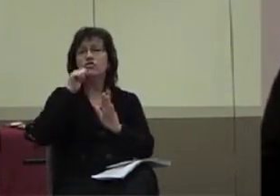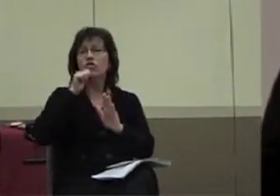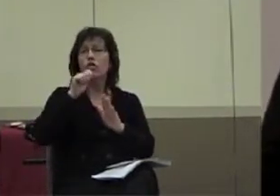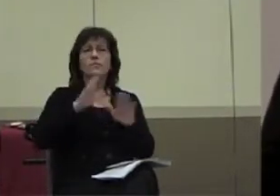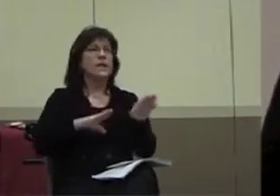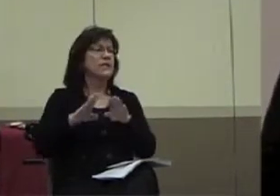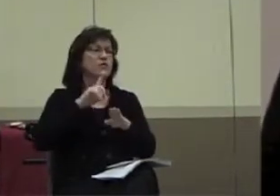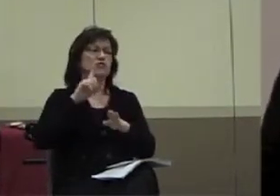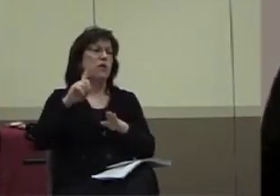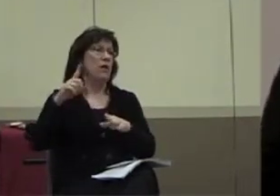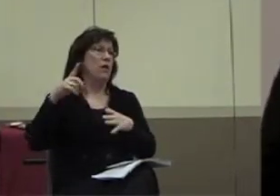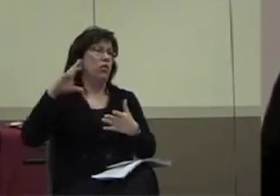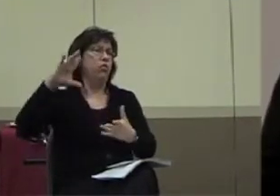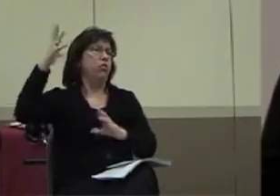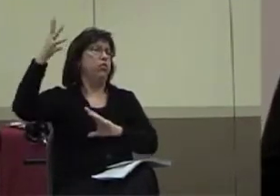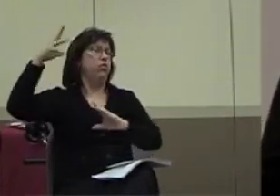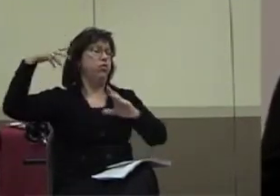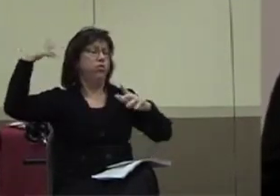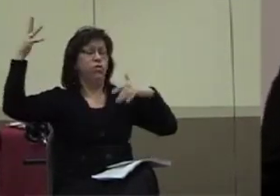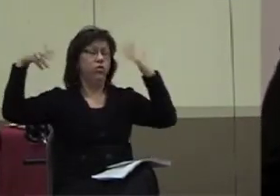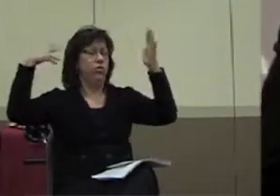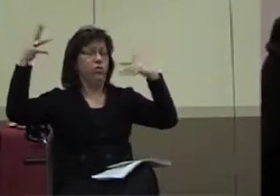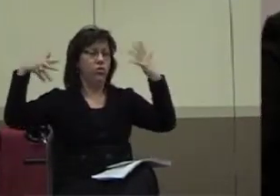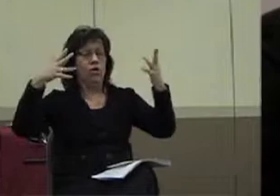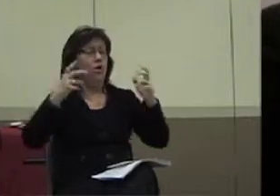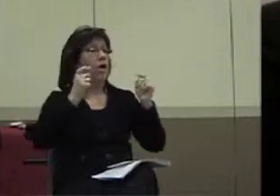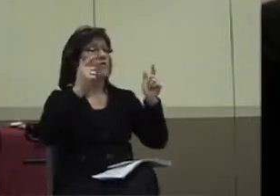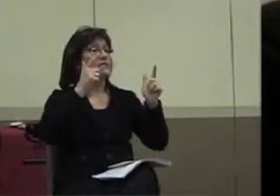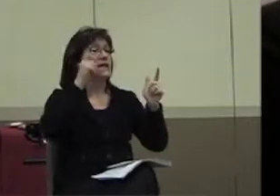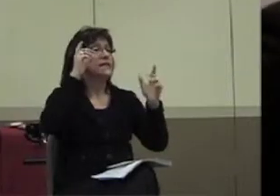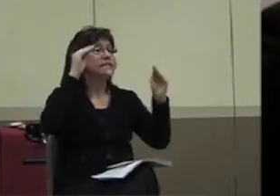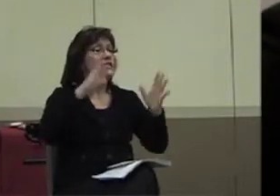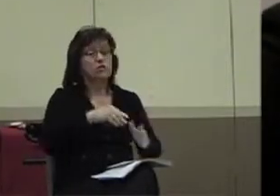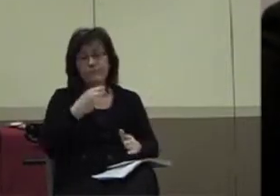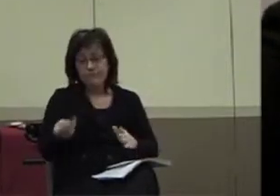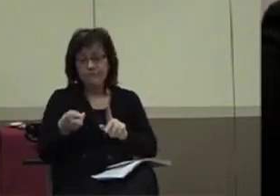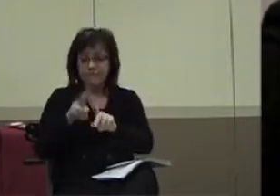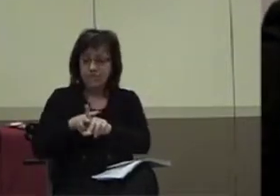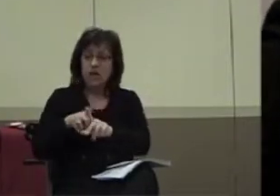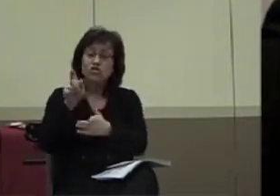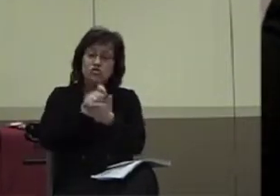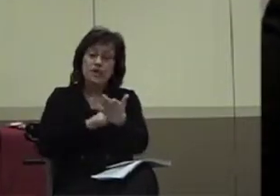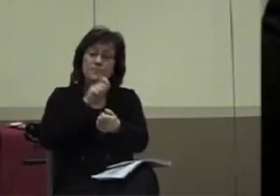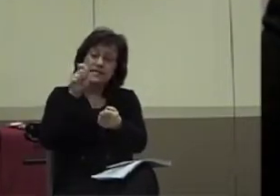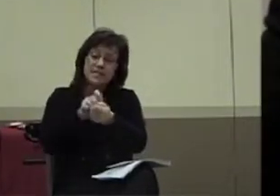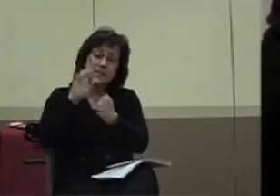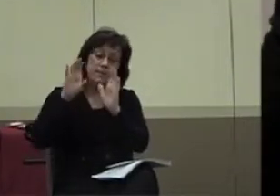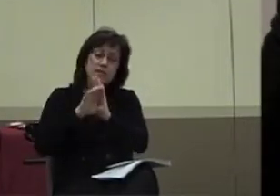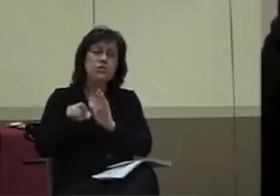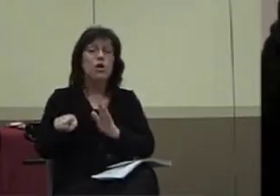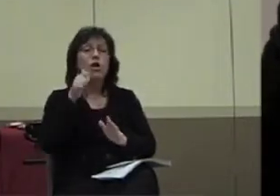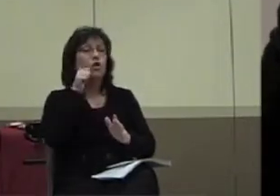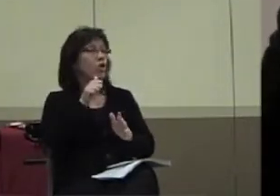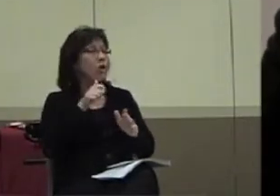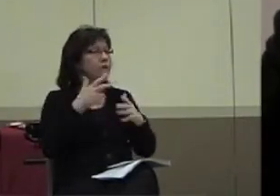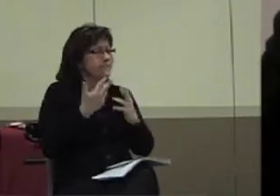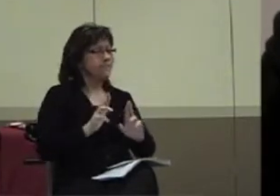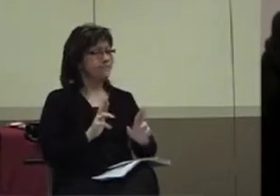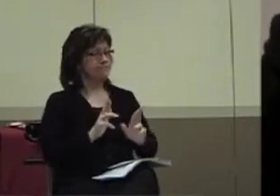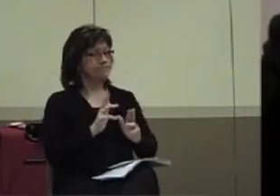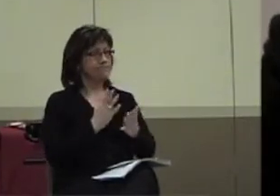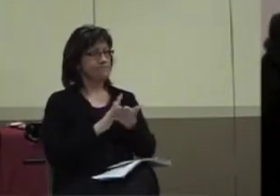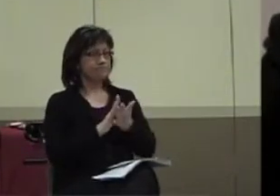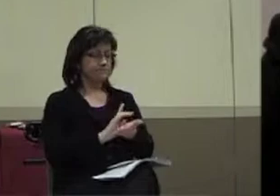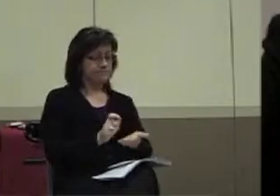been way out of control. And all of a sudden, the teacher gives an assignment to draw a specific picture, and the little girl gets right to work